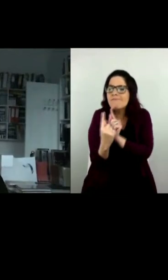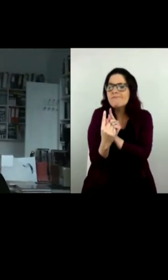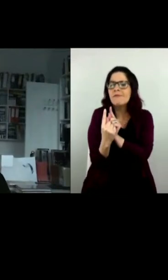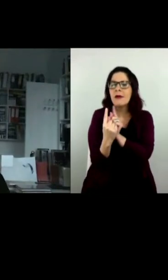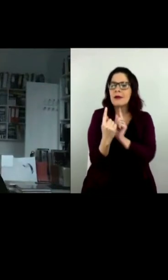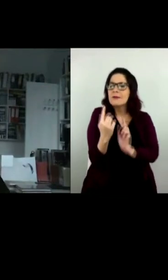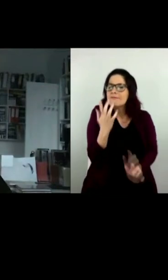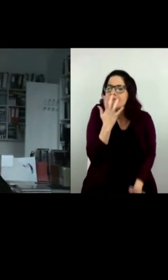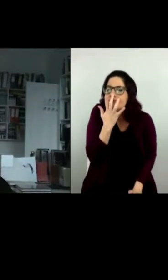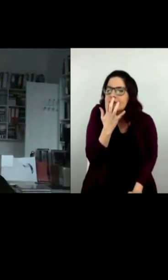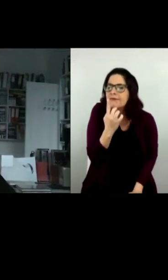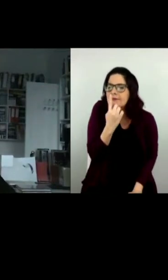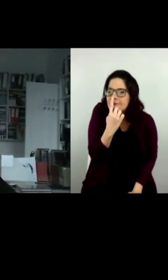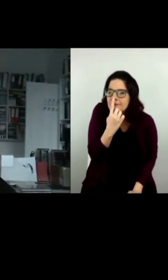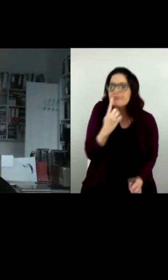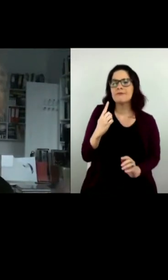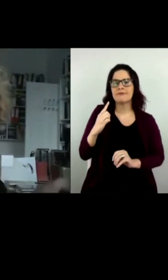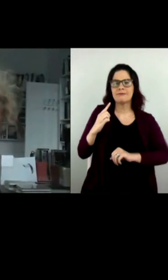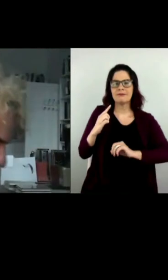that's what that's about.